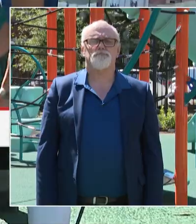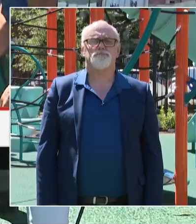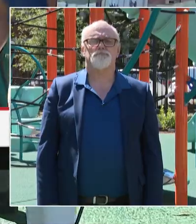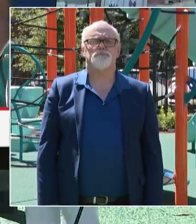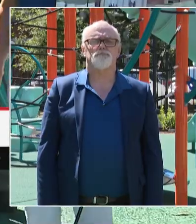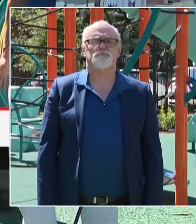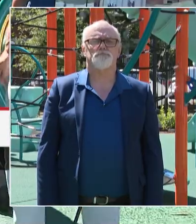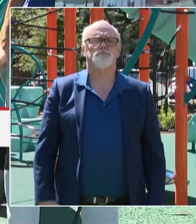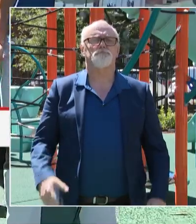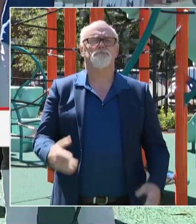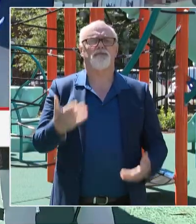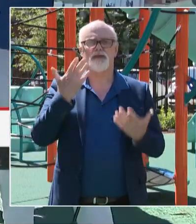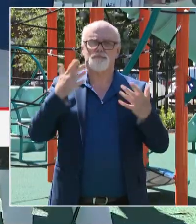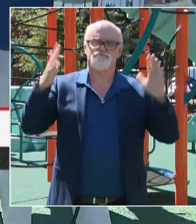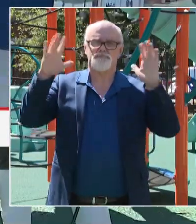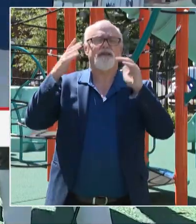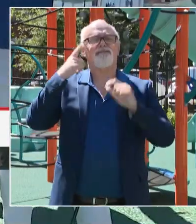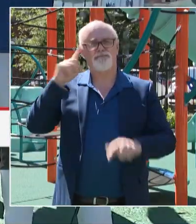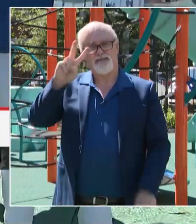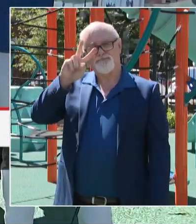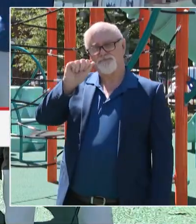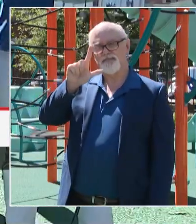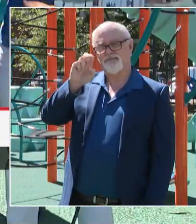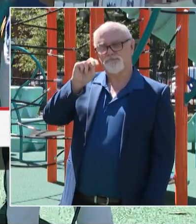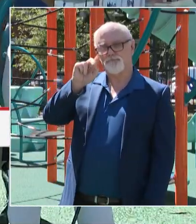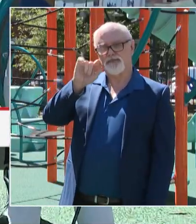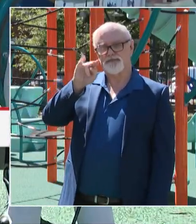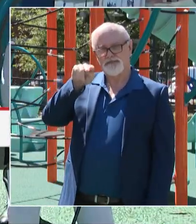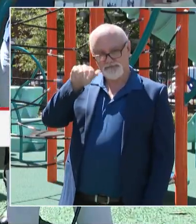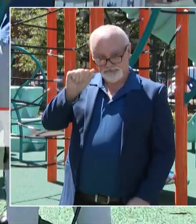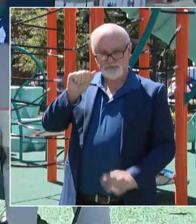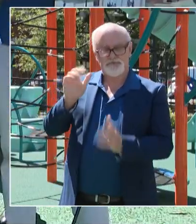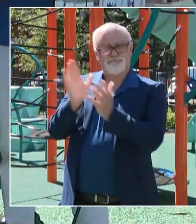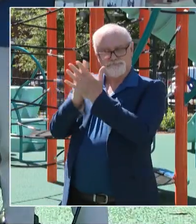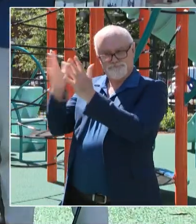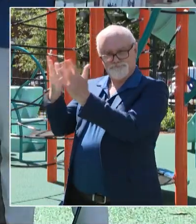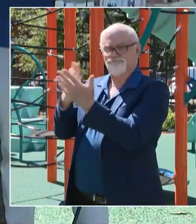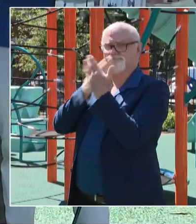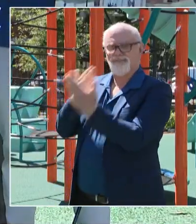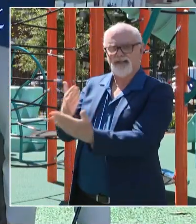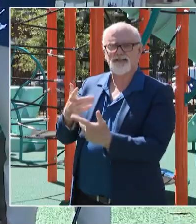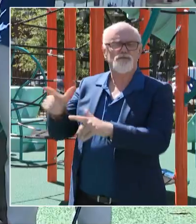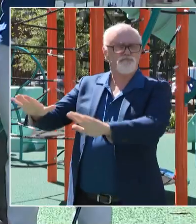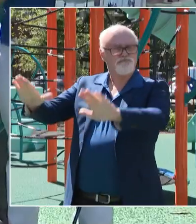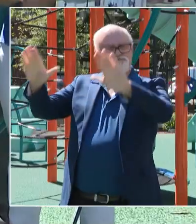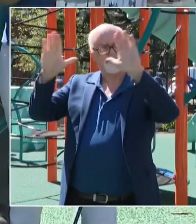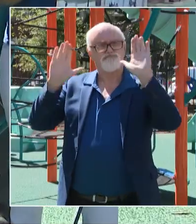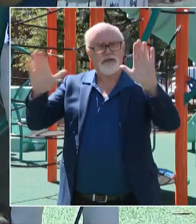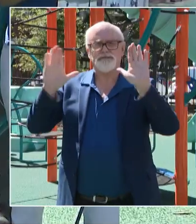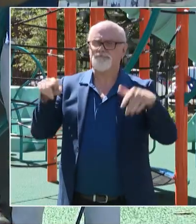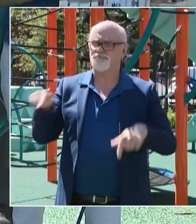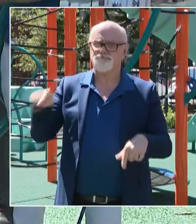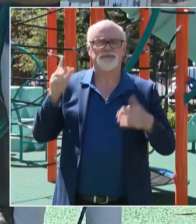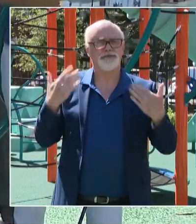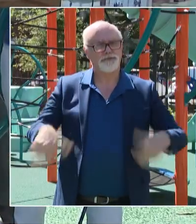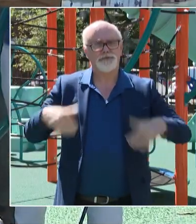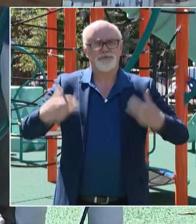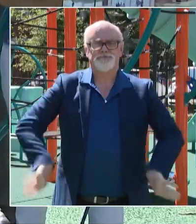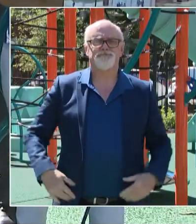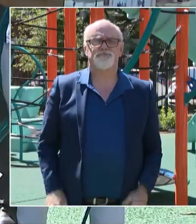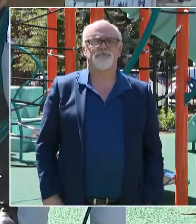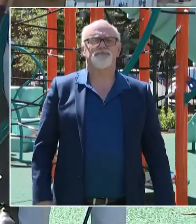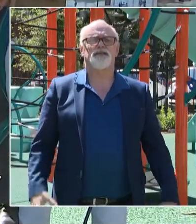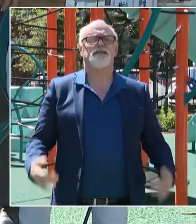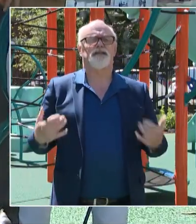Let's give a big hand to Valentina. You did amazing. Buenos